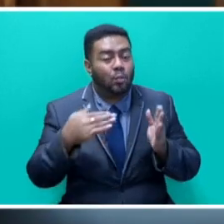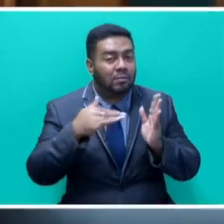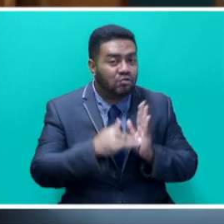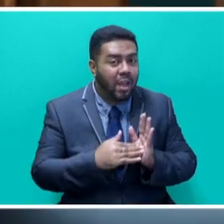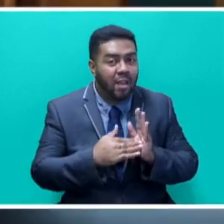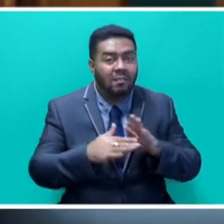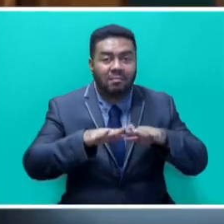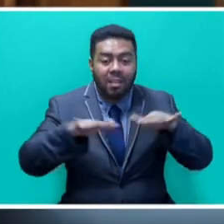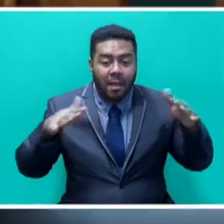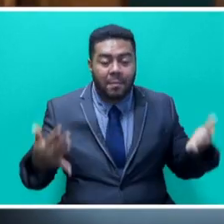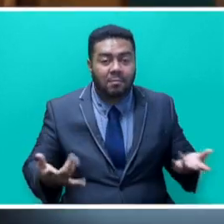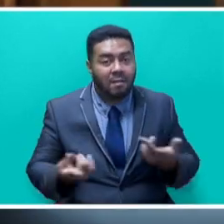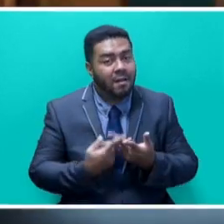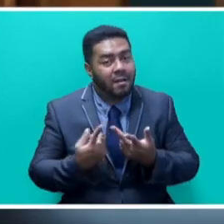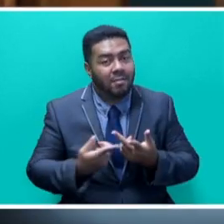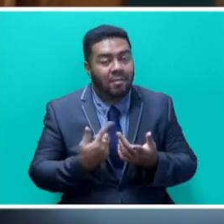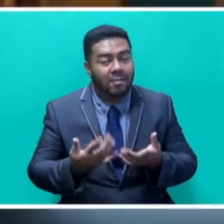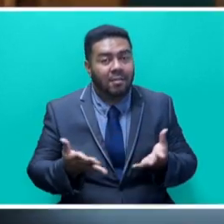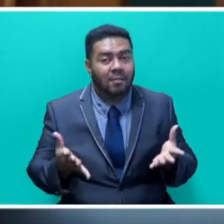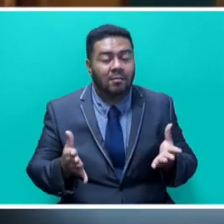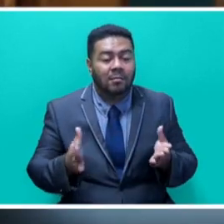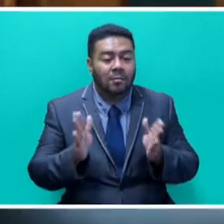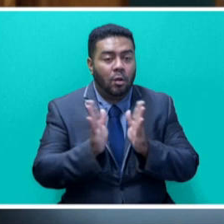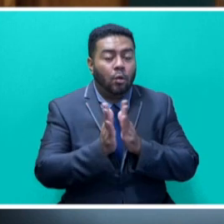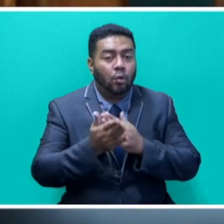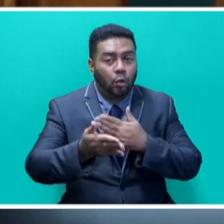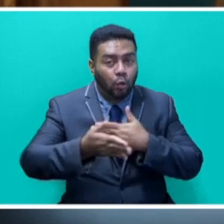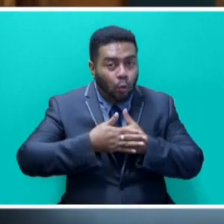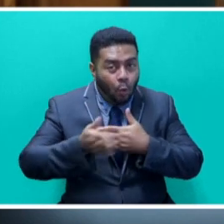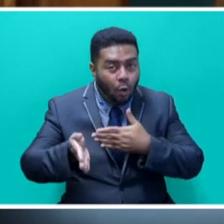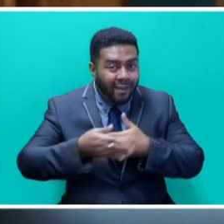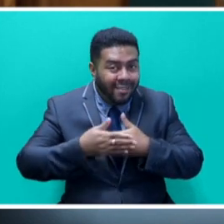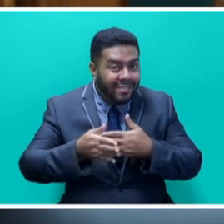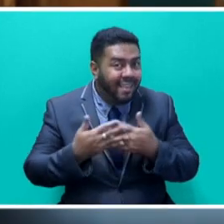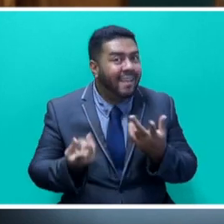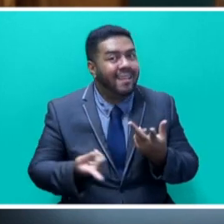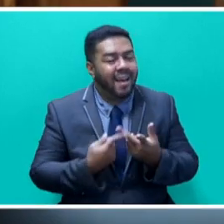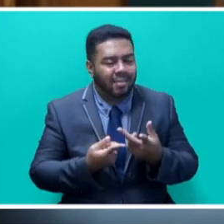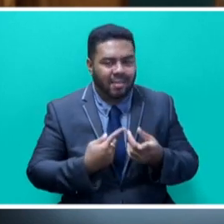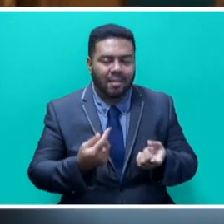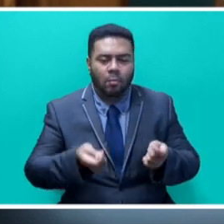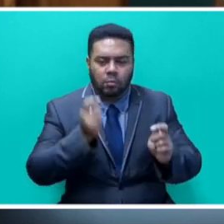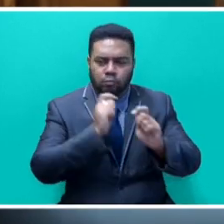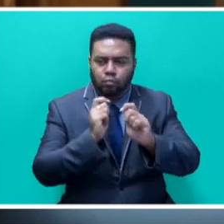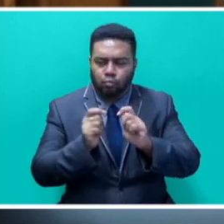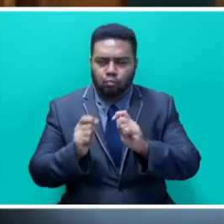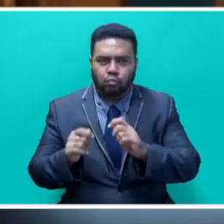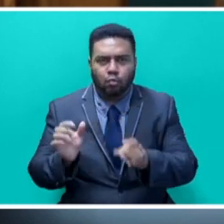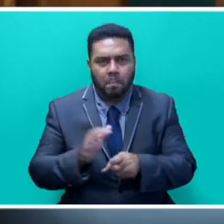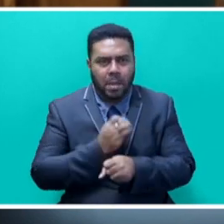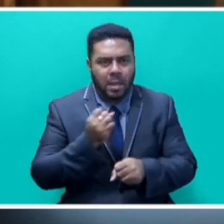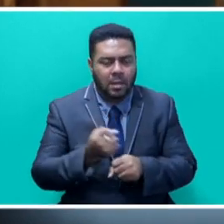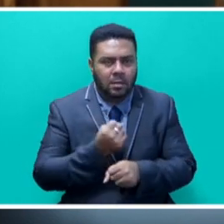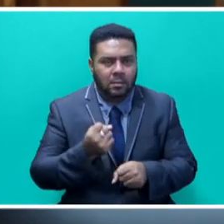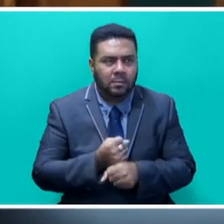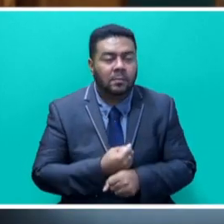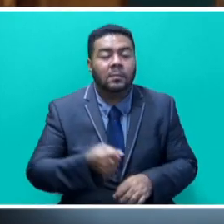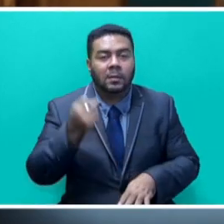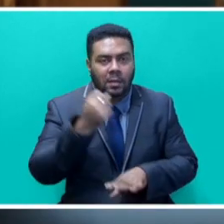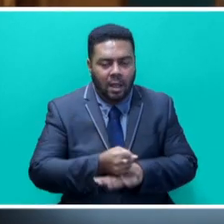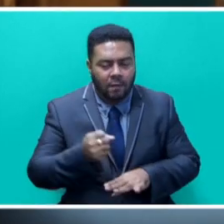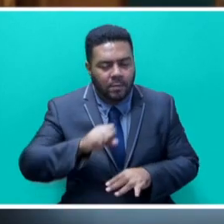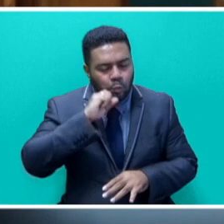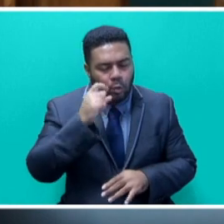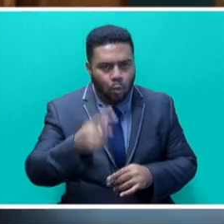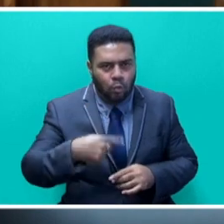components, cable drums, and artifacts, which are more capital and labor-intensive. Government will continue to